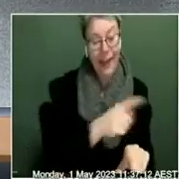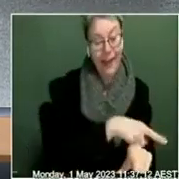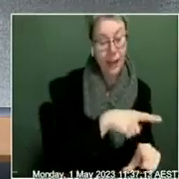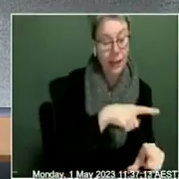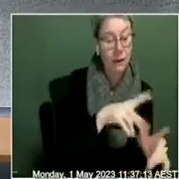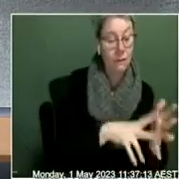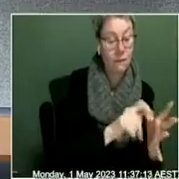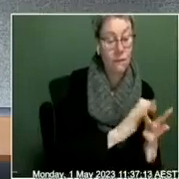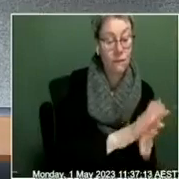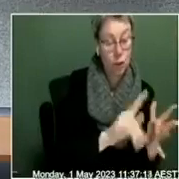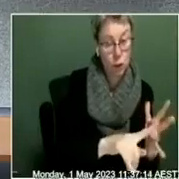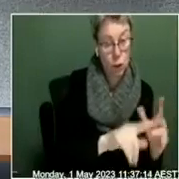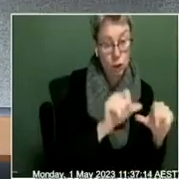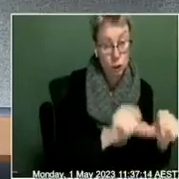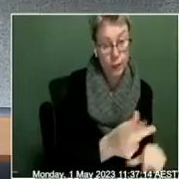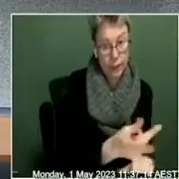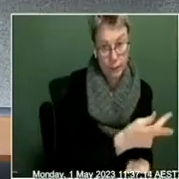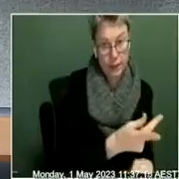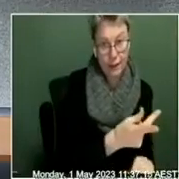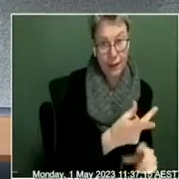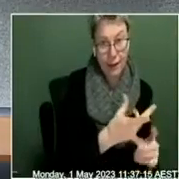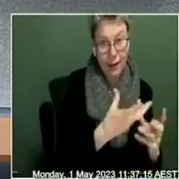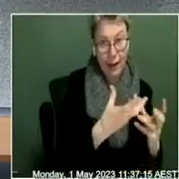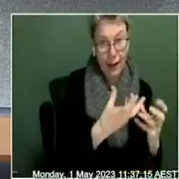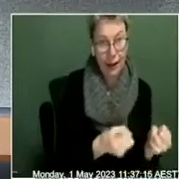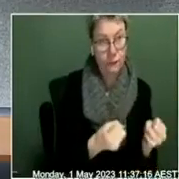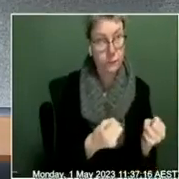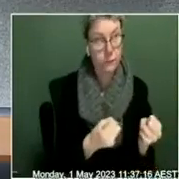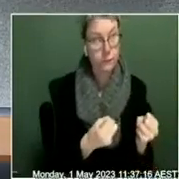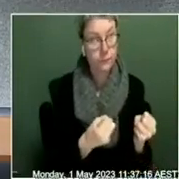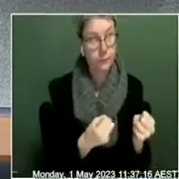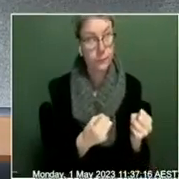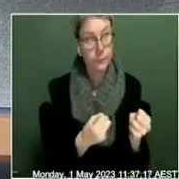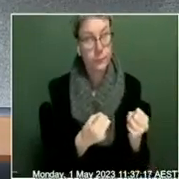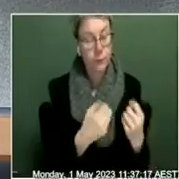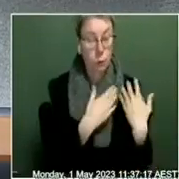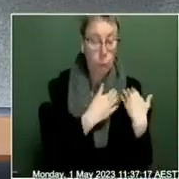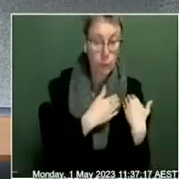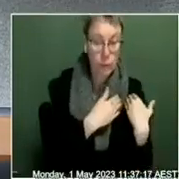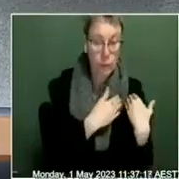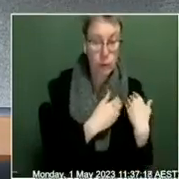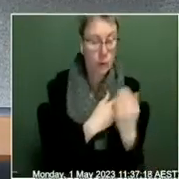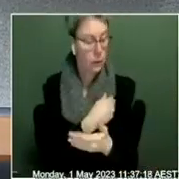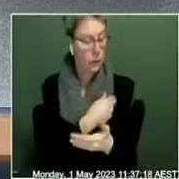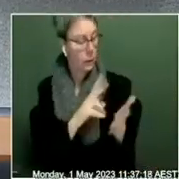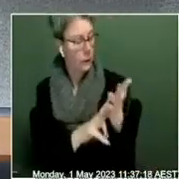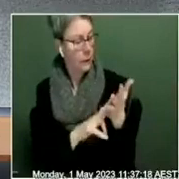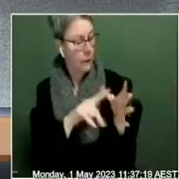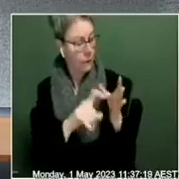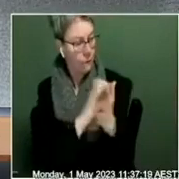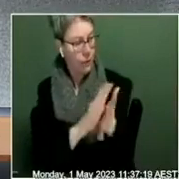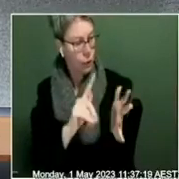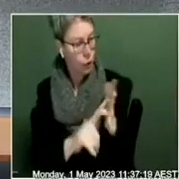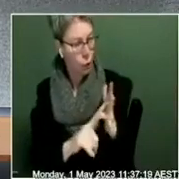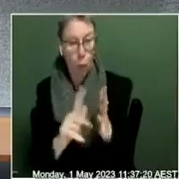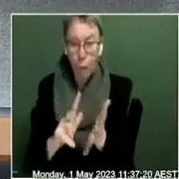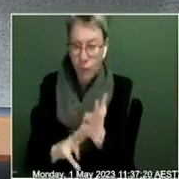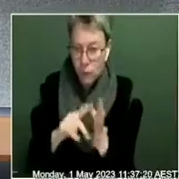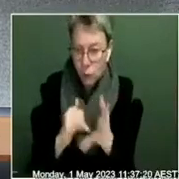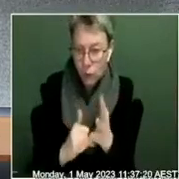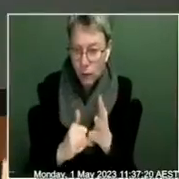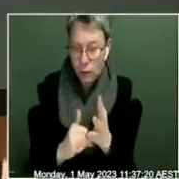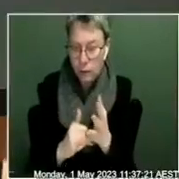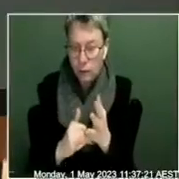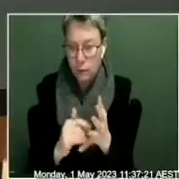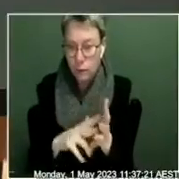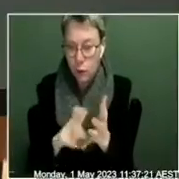Health Service? I thought it was the Health Service. Sorry, it's actually the chair of VATRA, yep, who happens to be the CEO, okay, of ours. Okay, yeah.